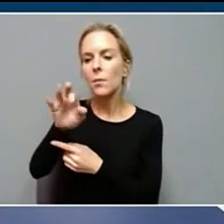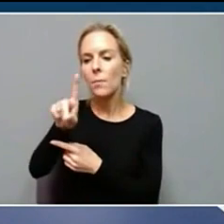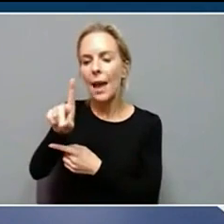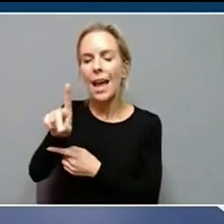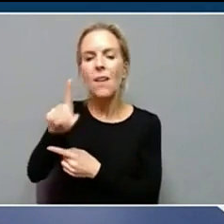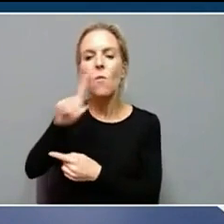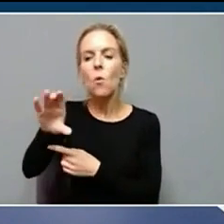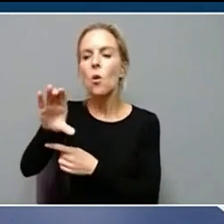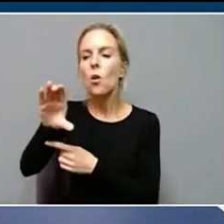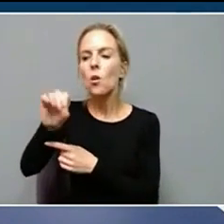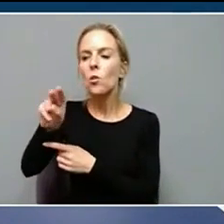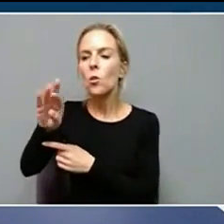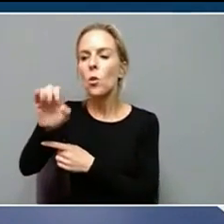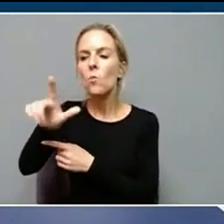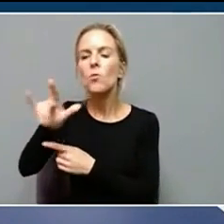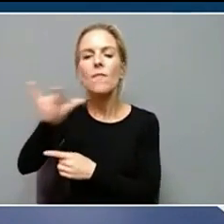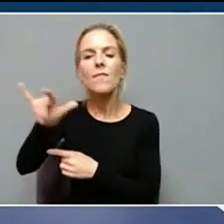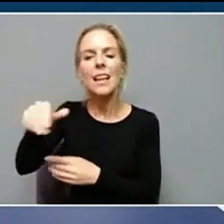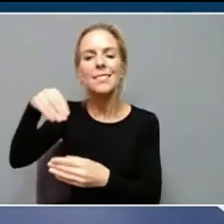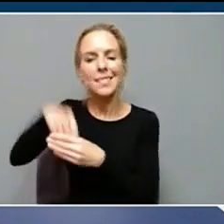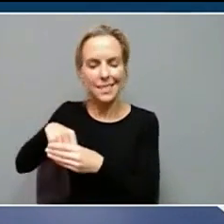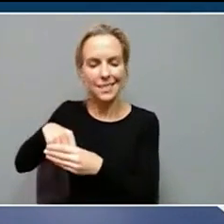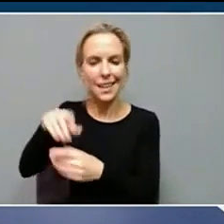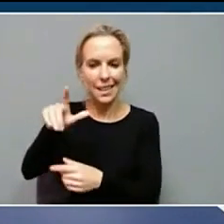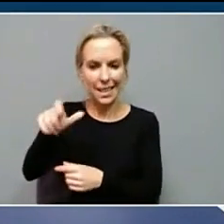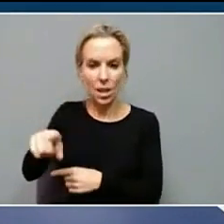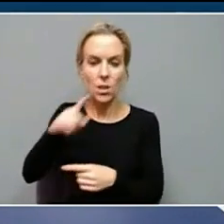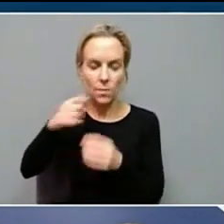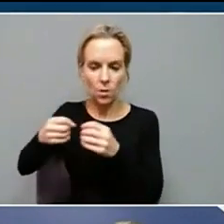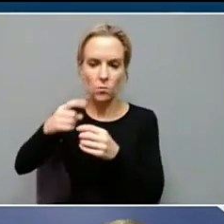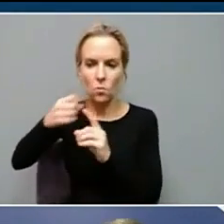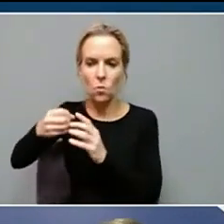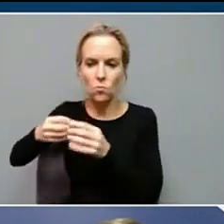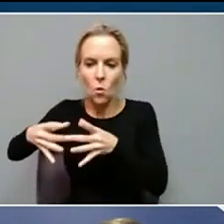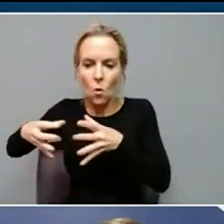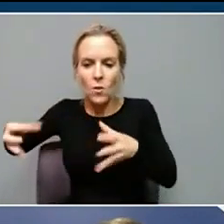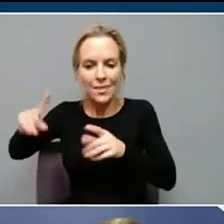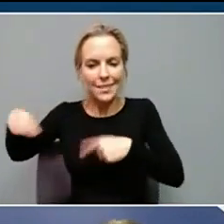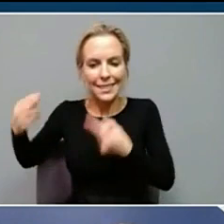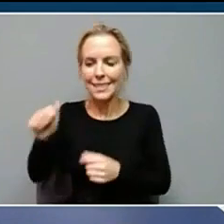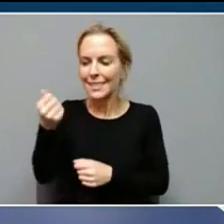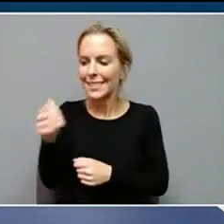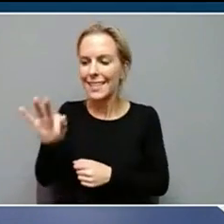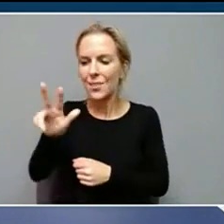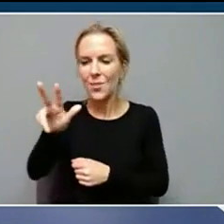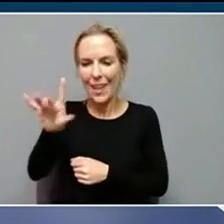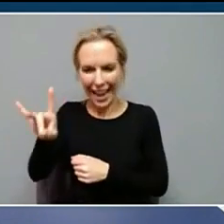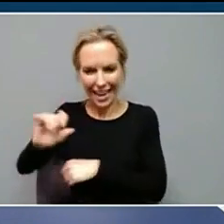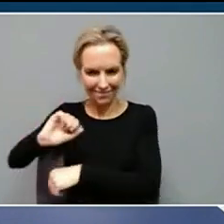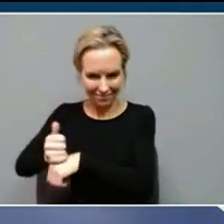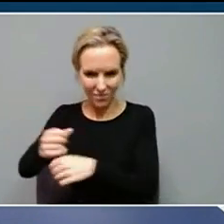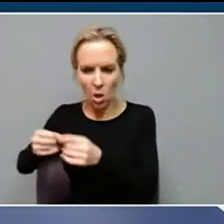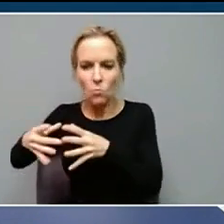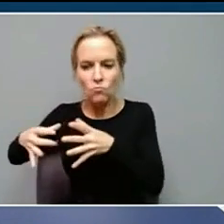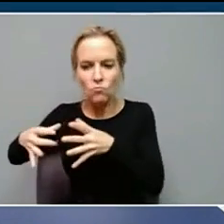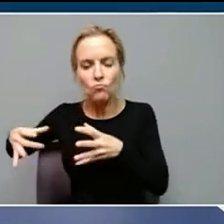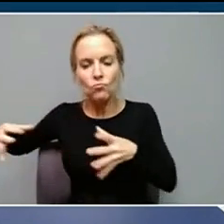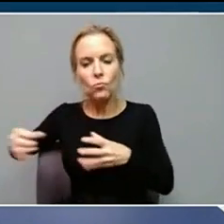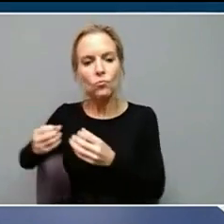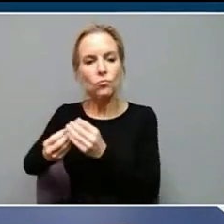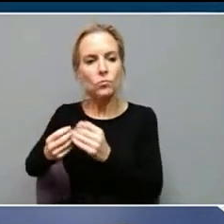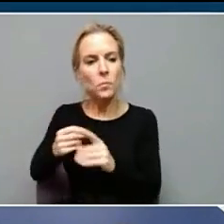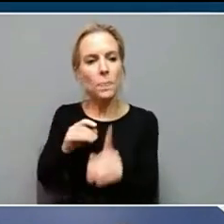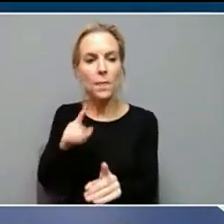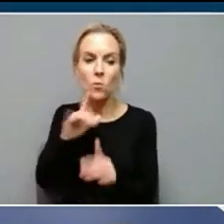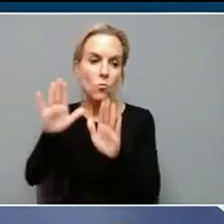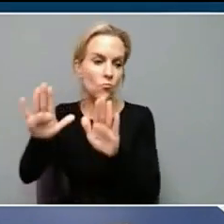in Lexington. Thoroughbred's been growing since 1988, and it's great to see that growth is continuing.